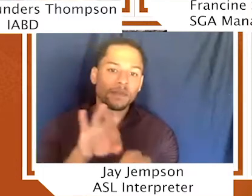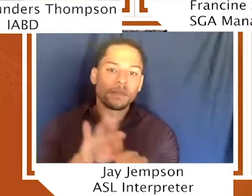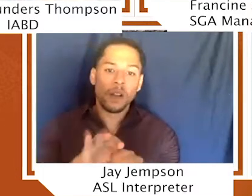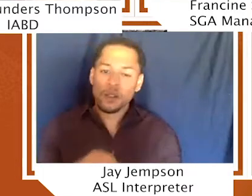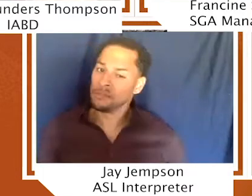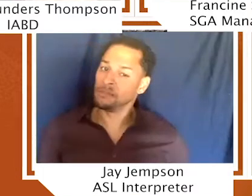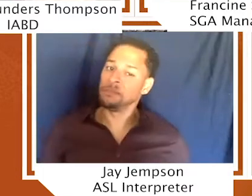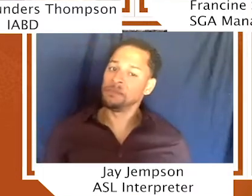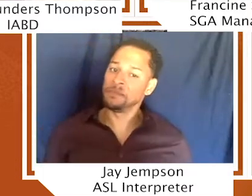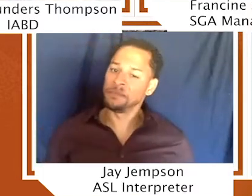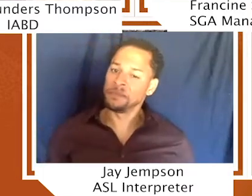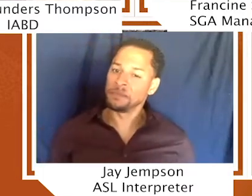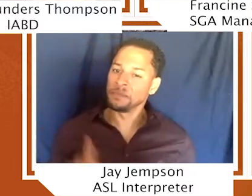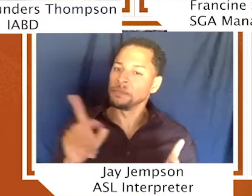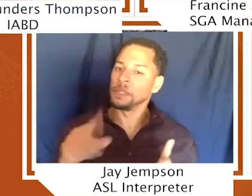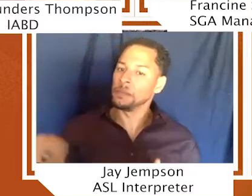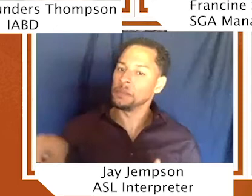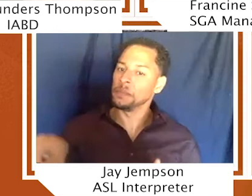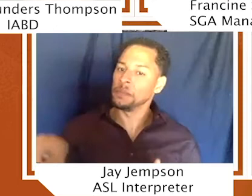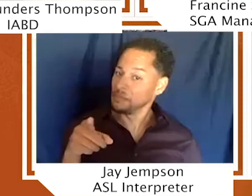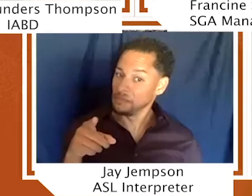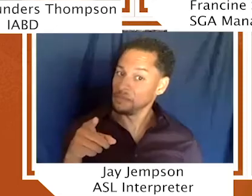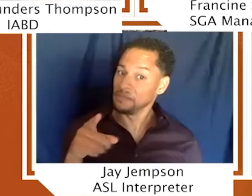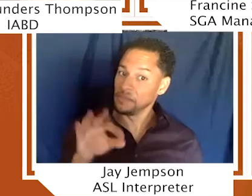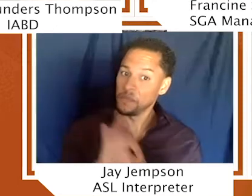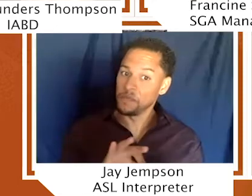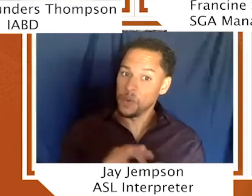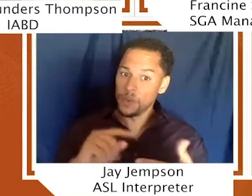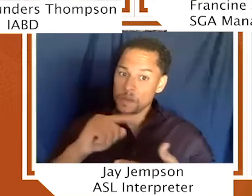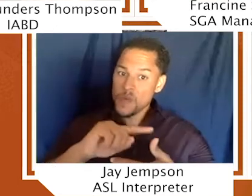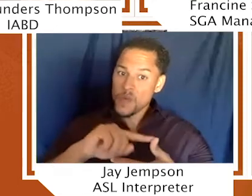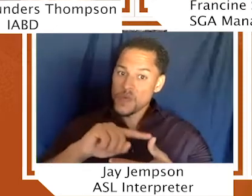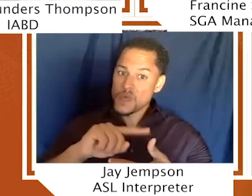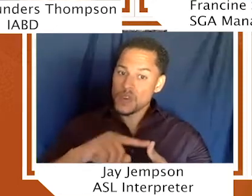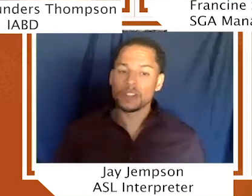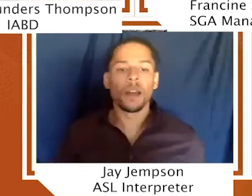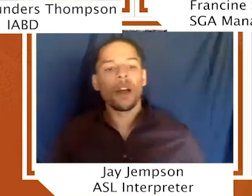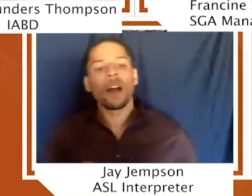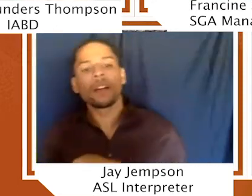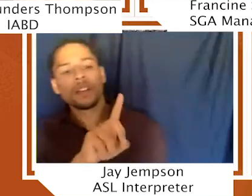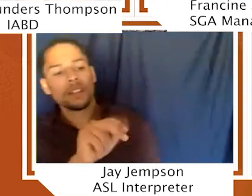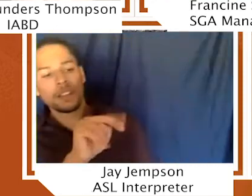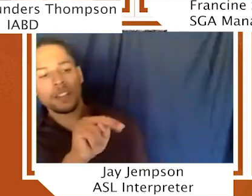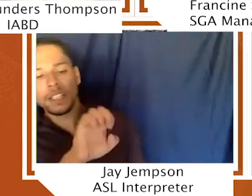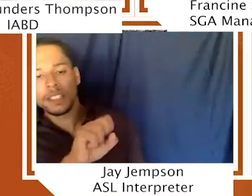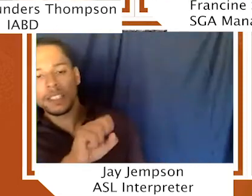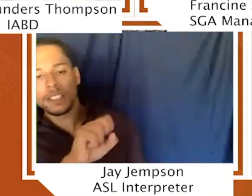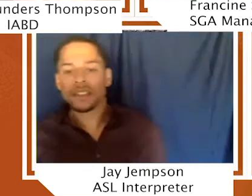folks are saying Greece right now. Kristopher and Denise, which one are you leaning towards?